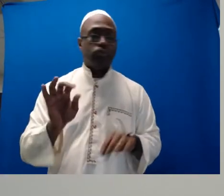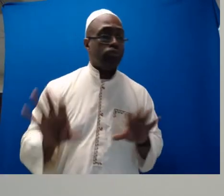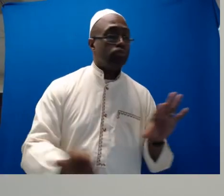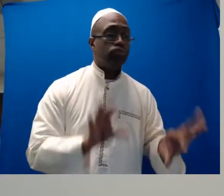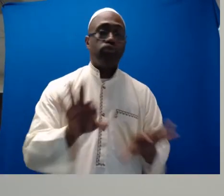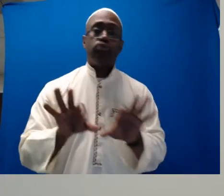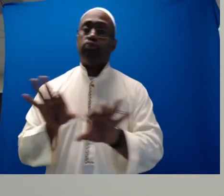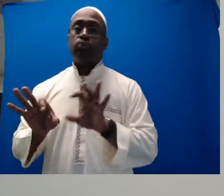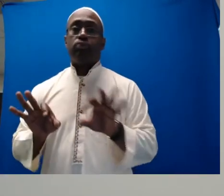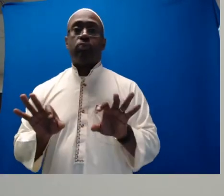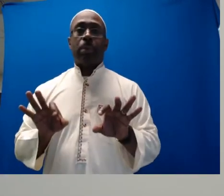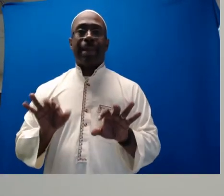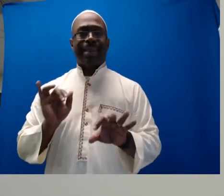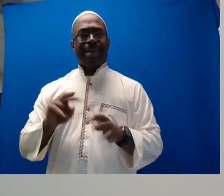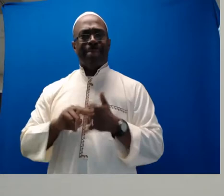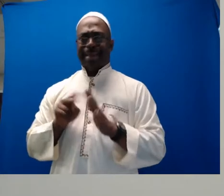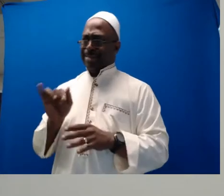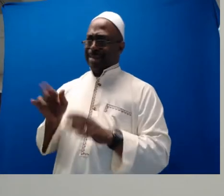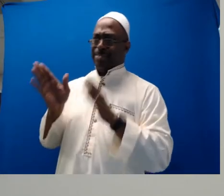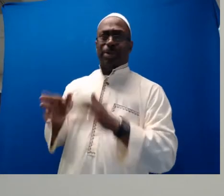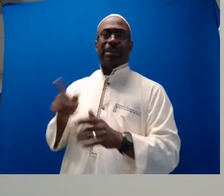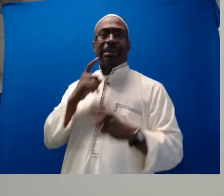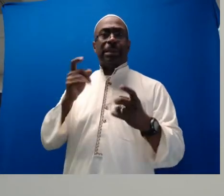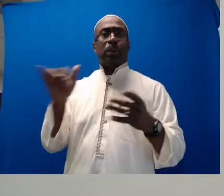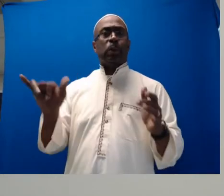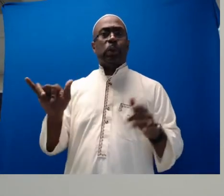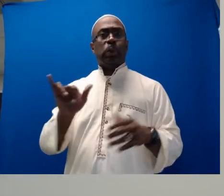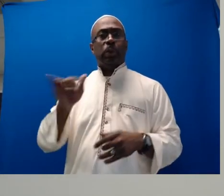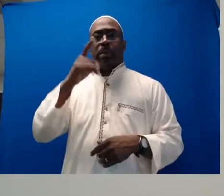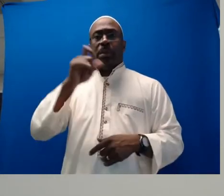also sinned.